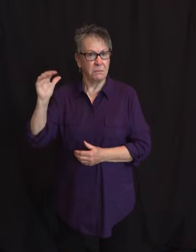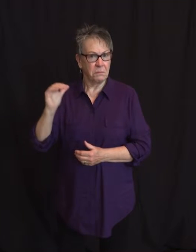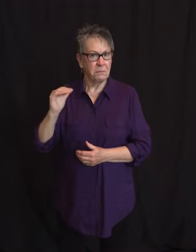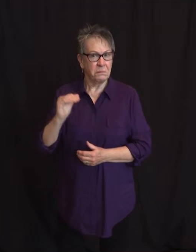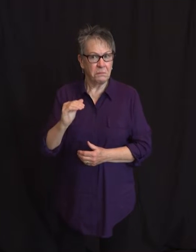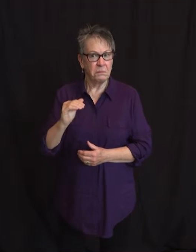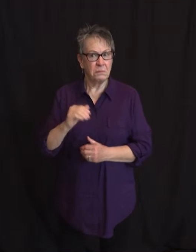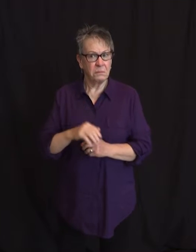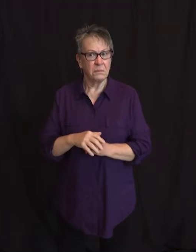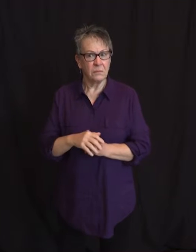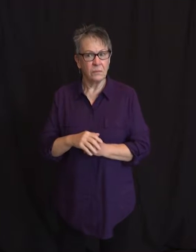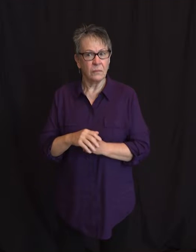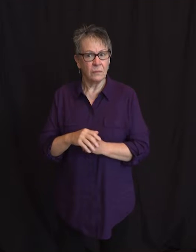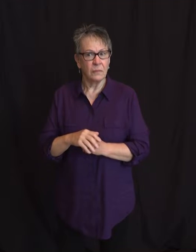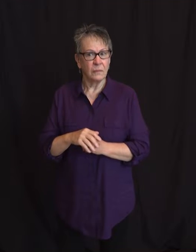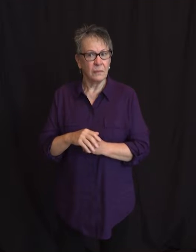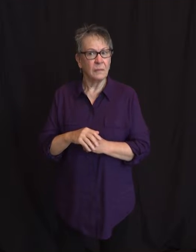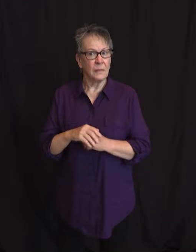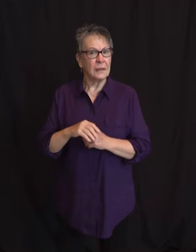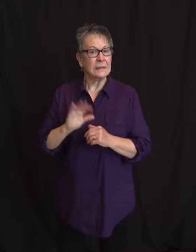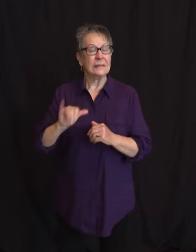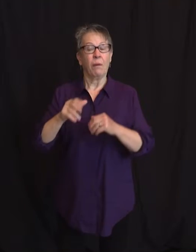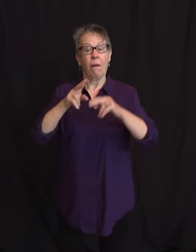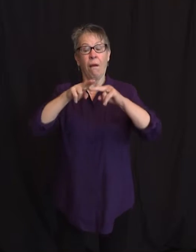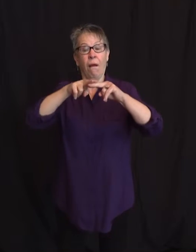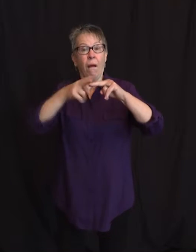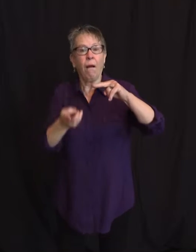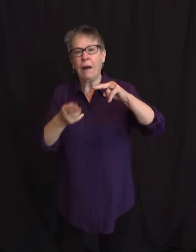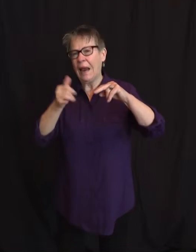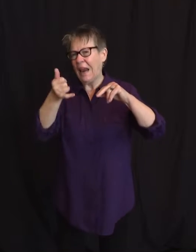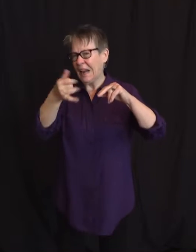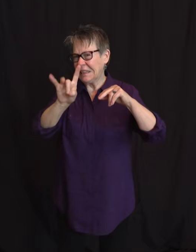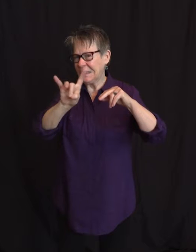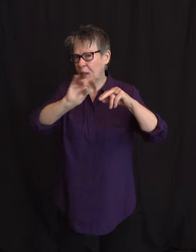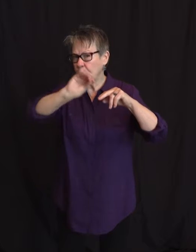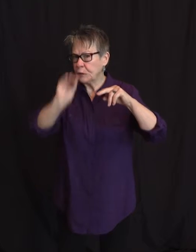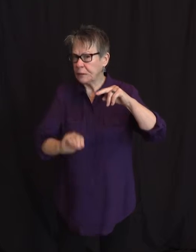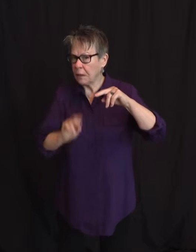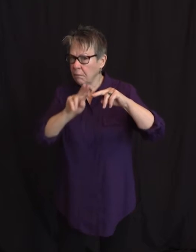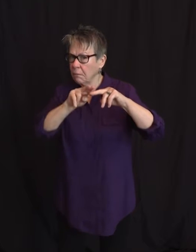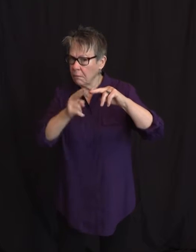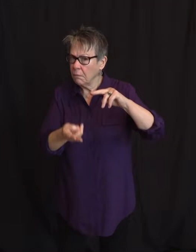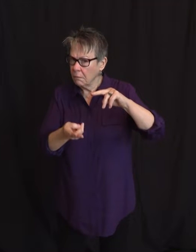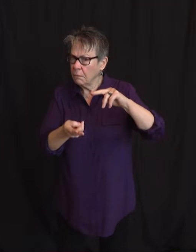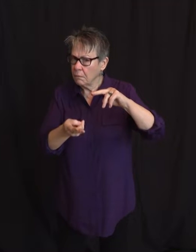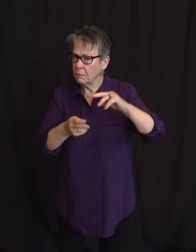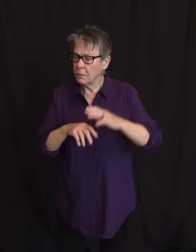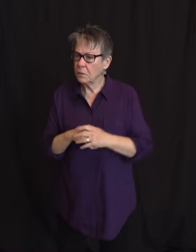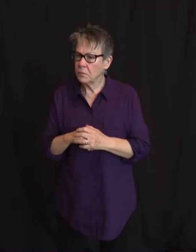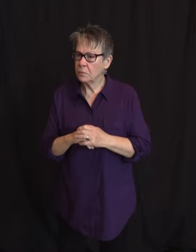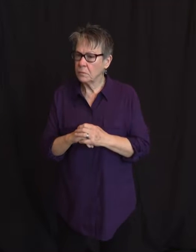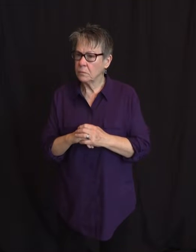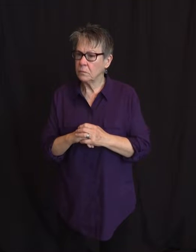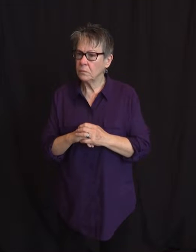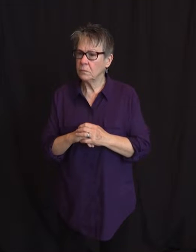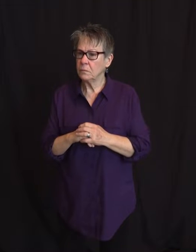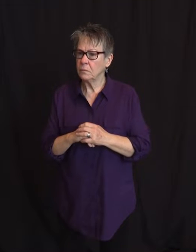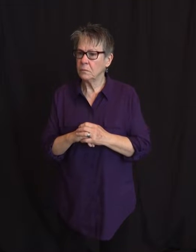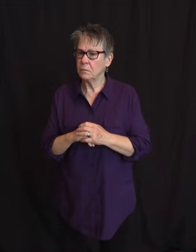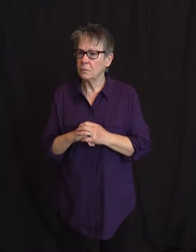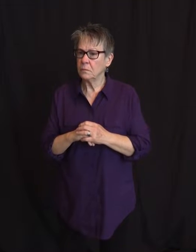18% from a week ago. There were 314 new hospitalizations yesterday, and the trend